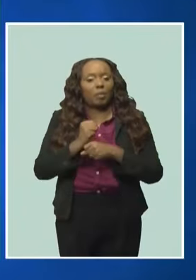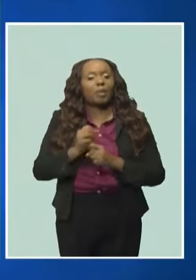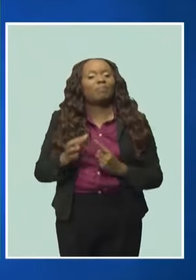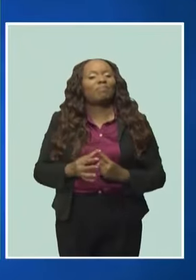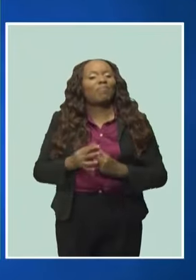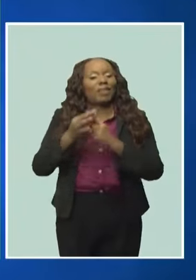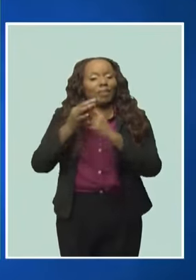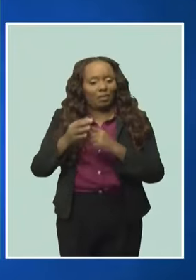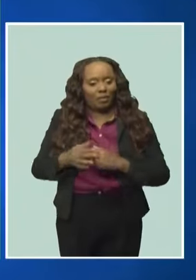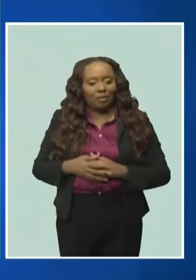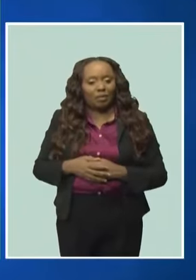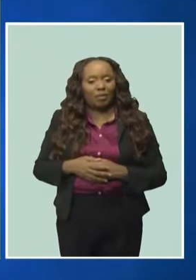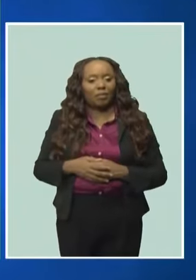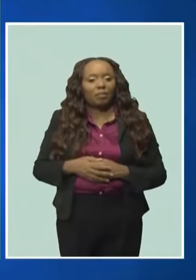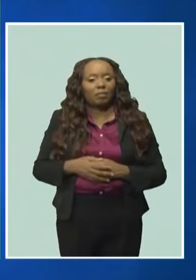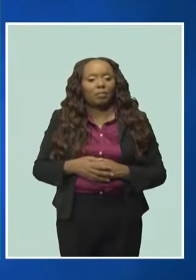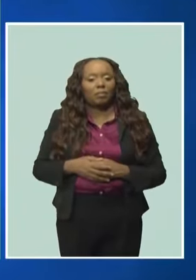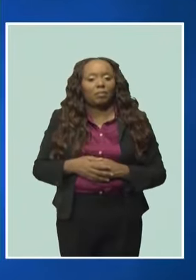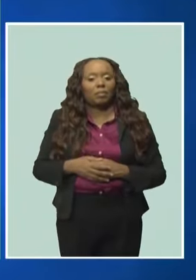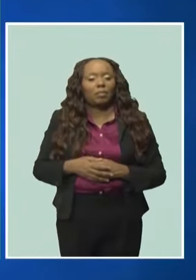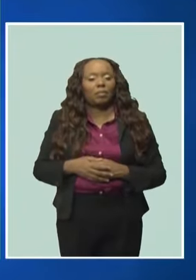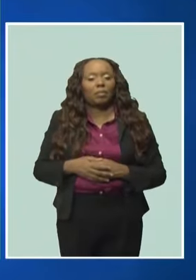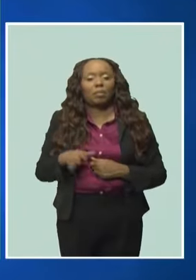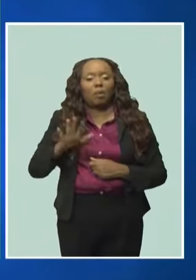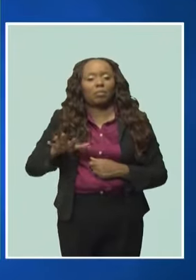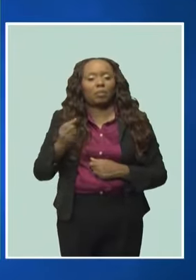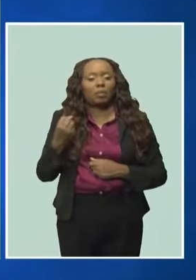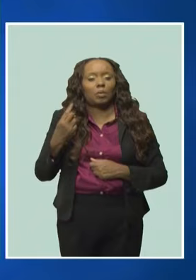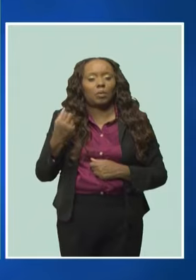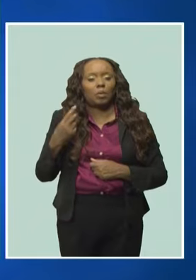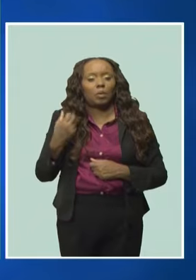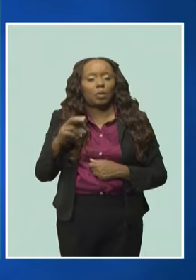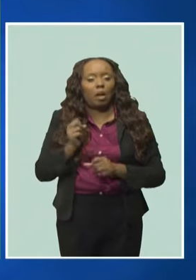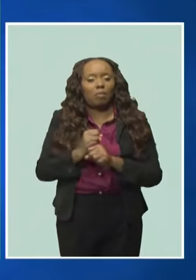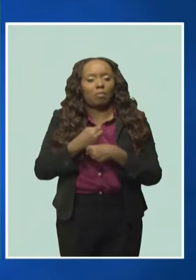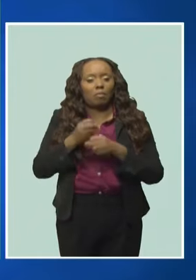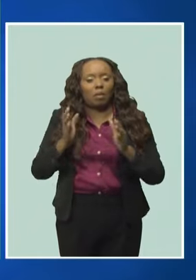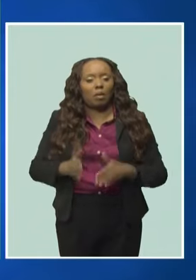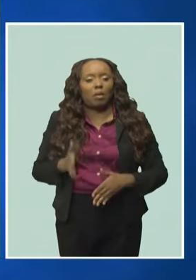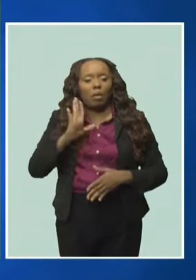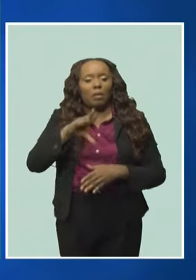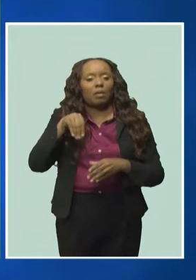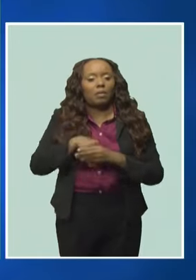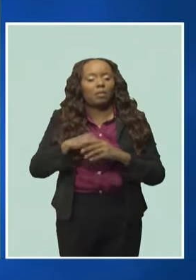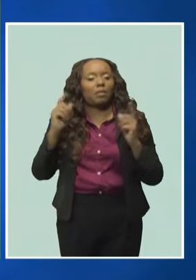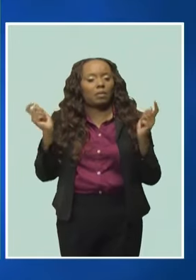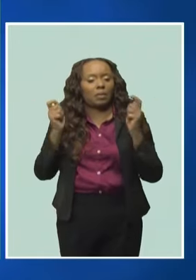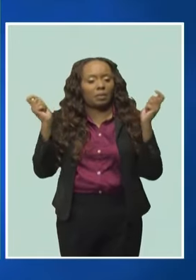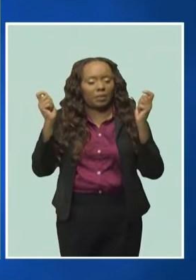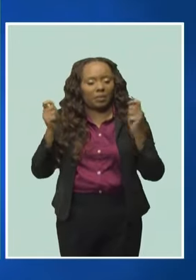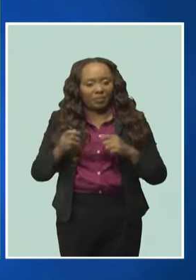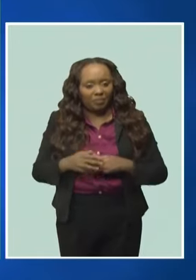rum official says up to 12 producers are expected to take part in the anniversary celebrations.